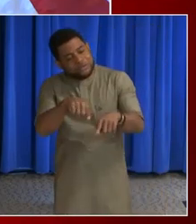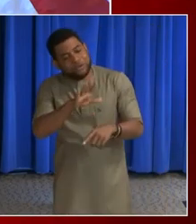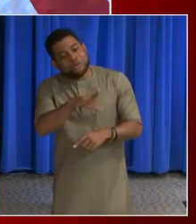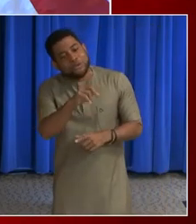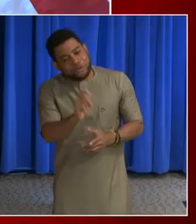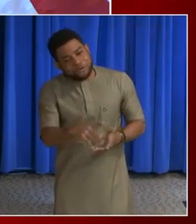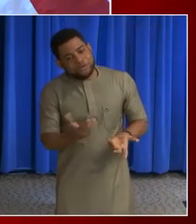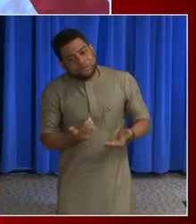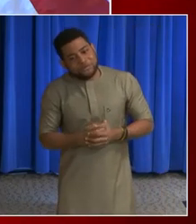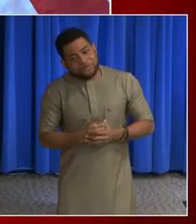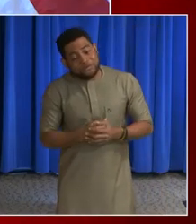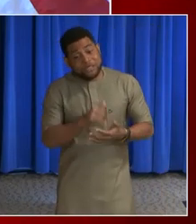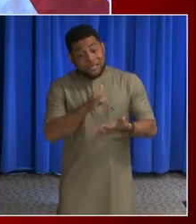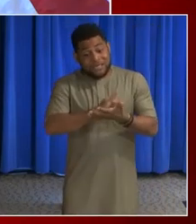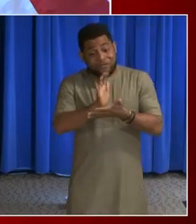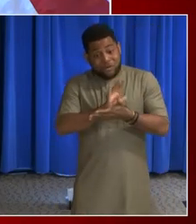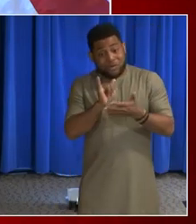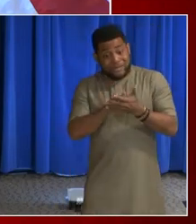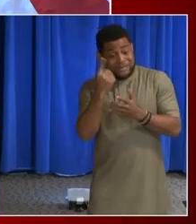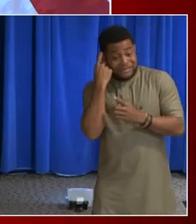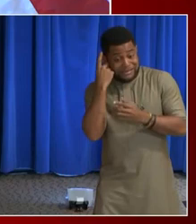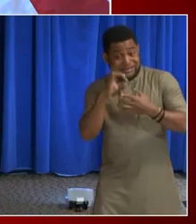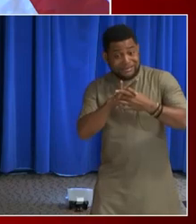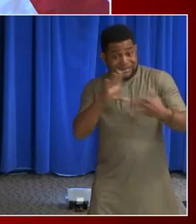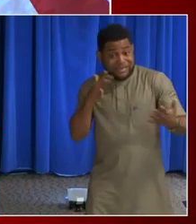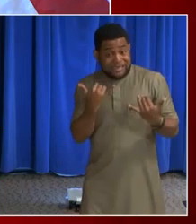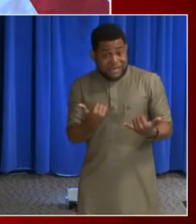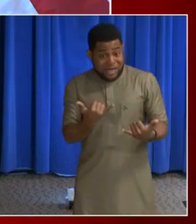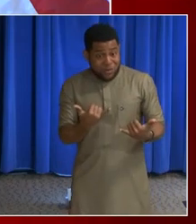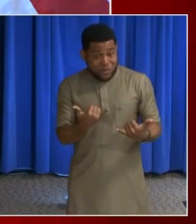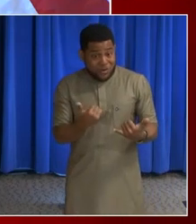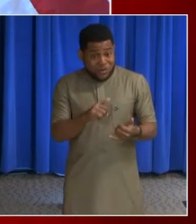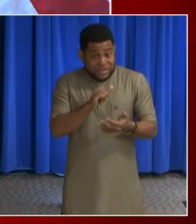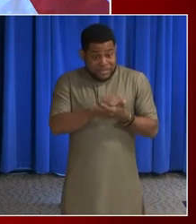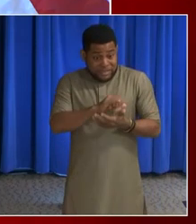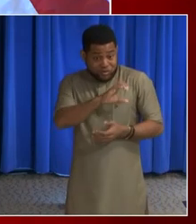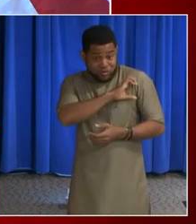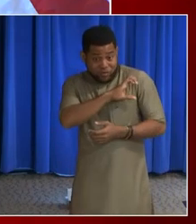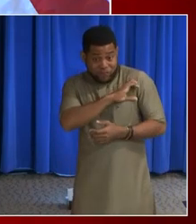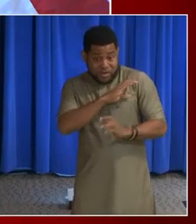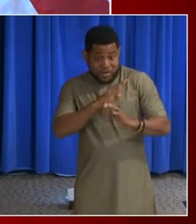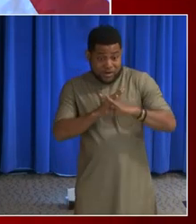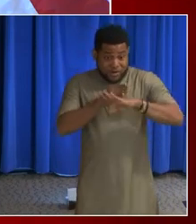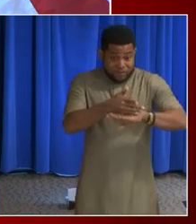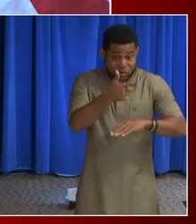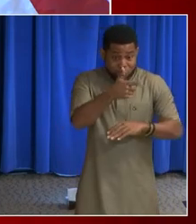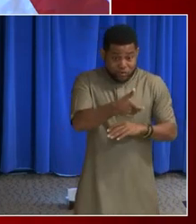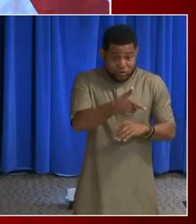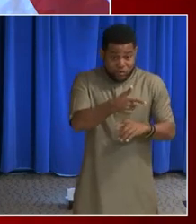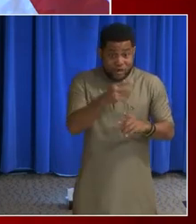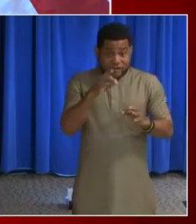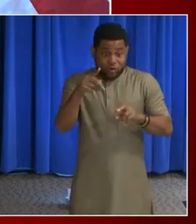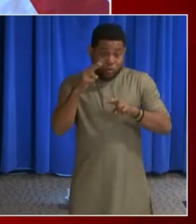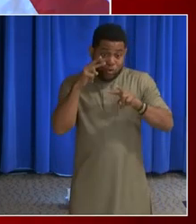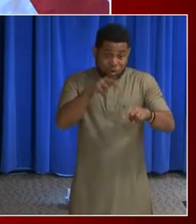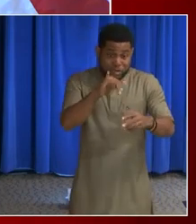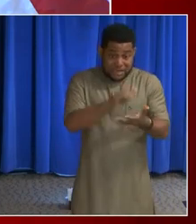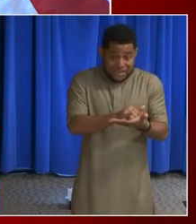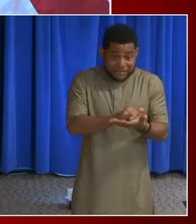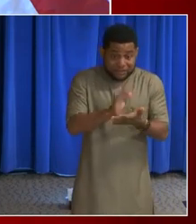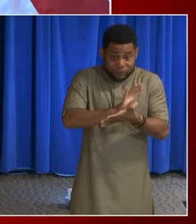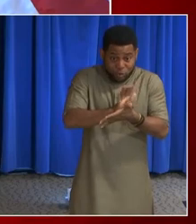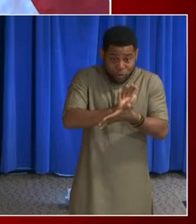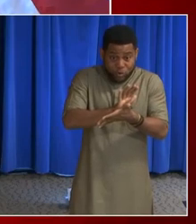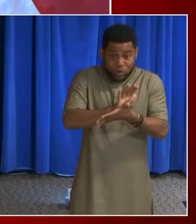that's released today, after the officer fired the shot, if you look at the video, as he's